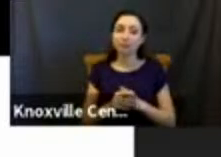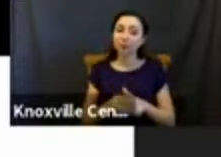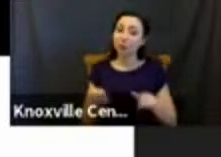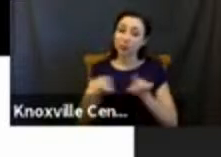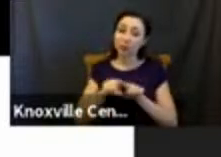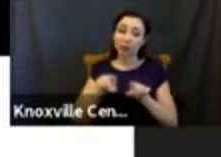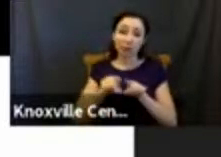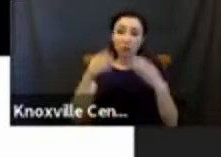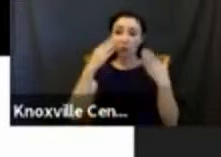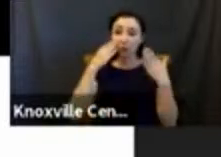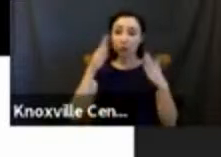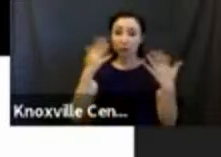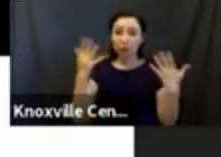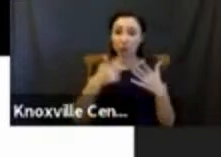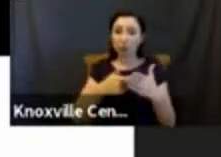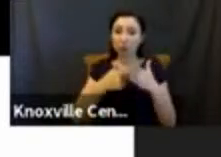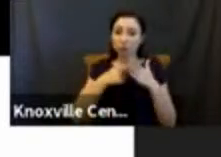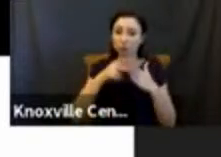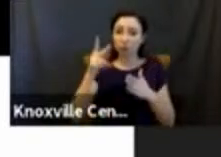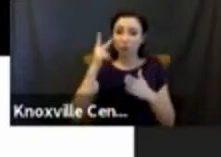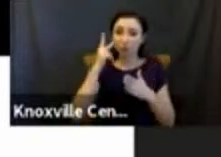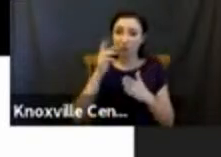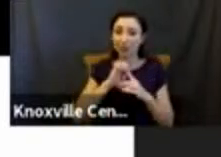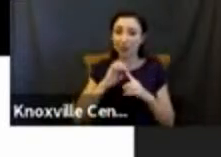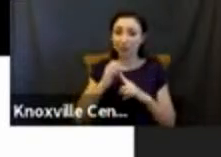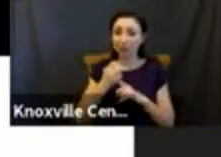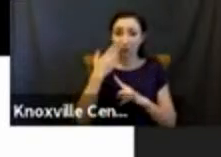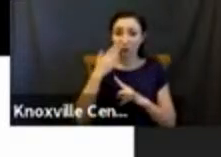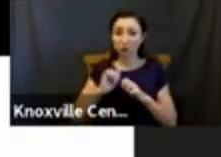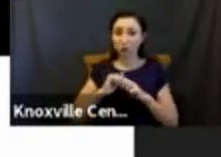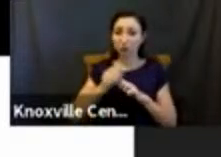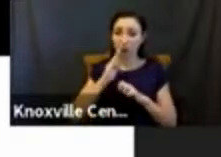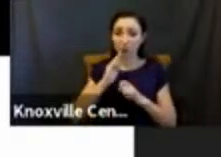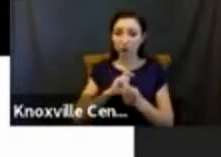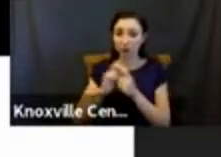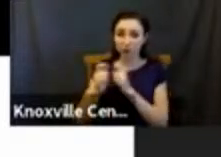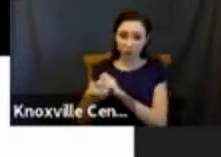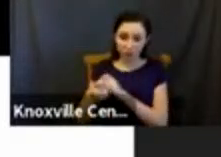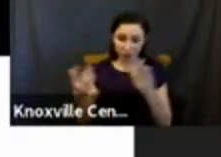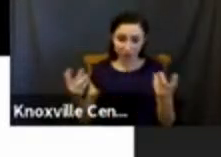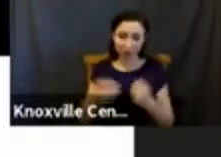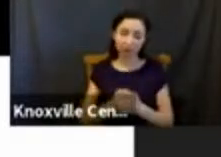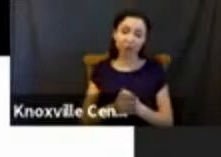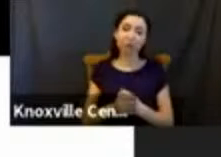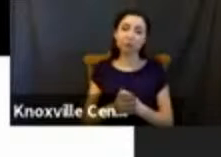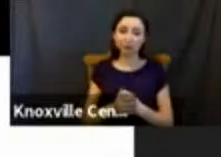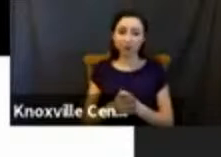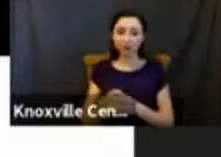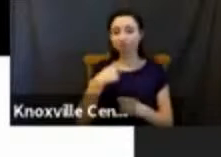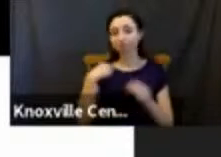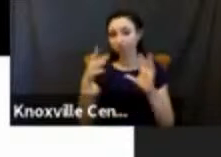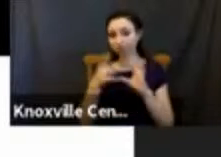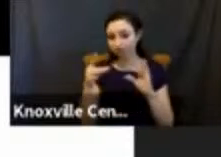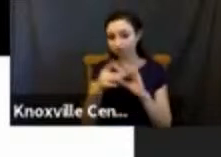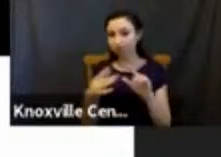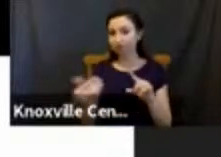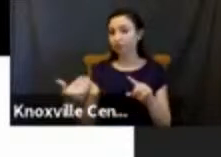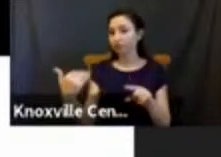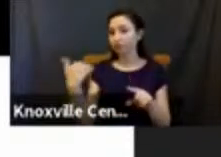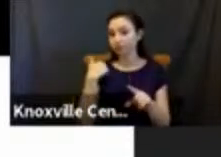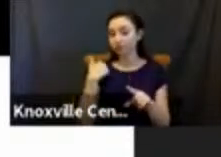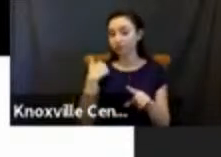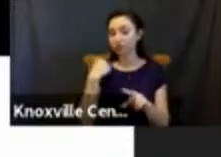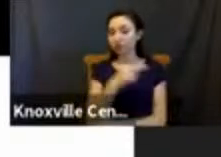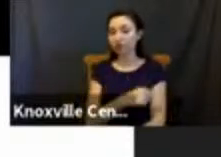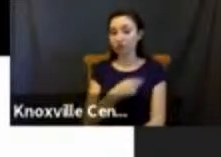regulatory policy political environment we're in. We don't know how that may change. And so, as I mentioned earlier,